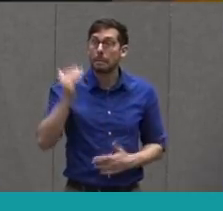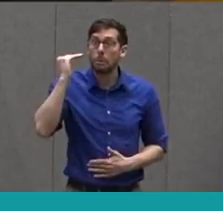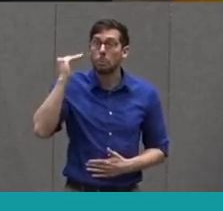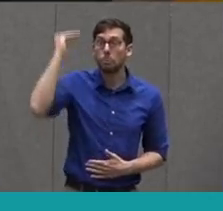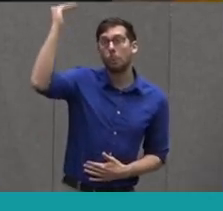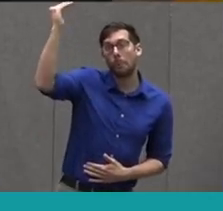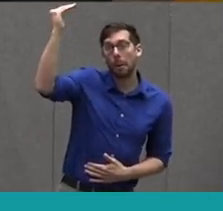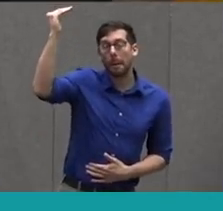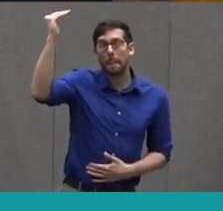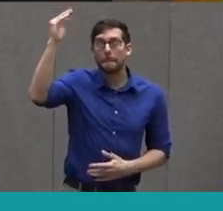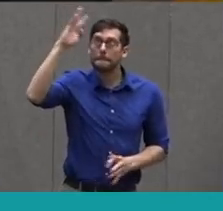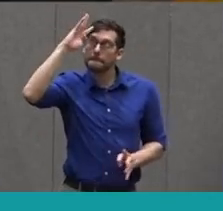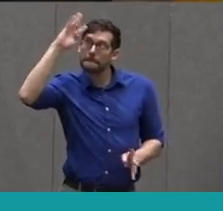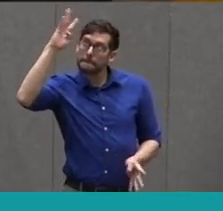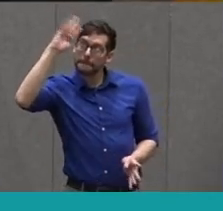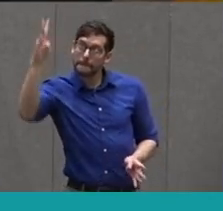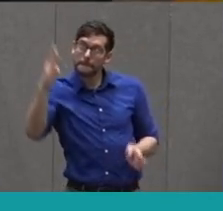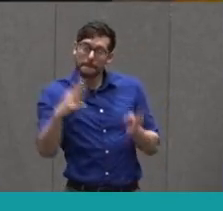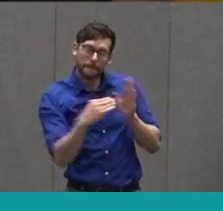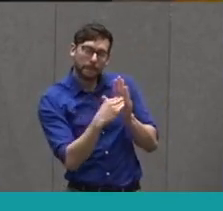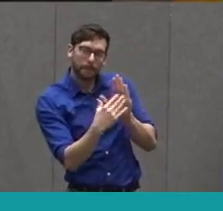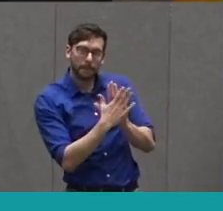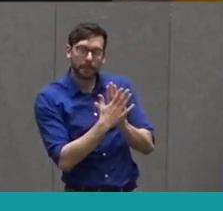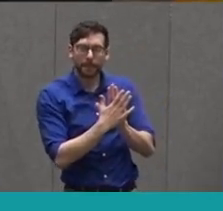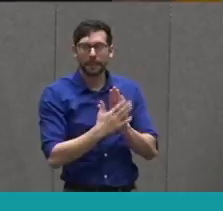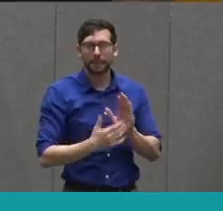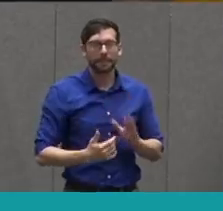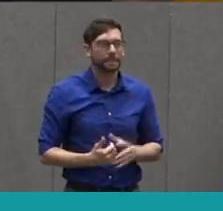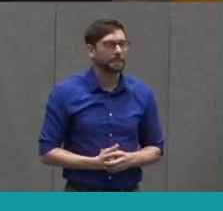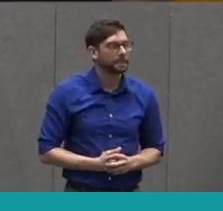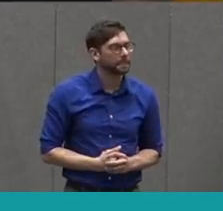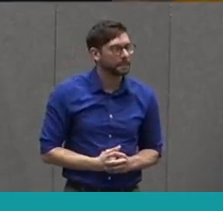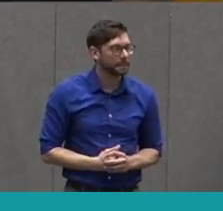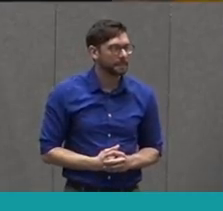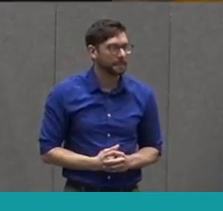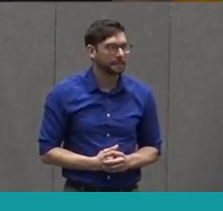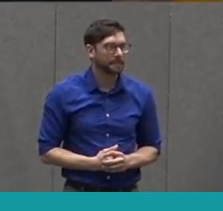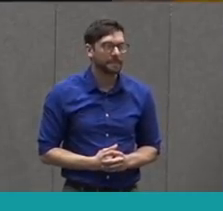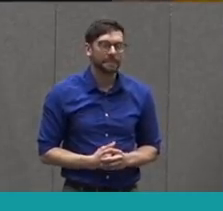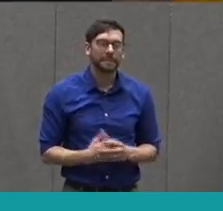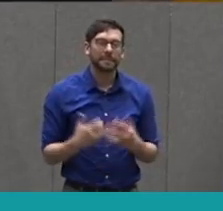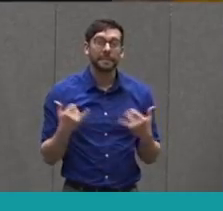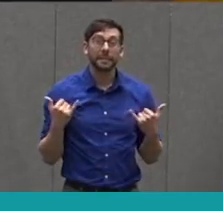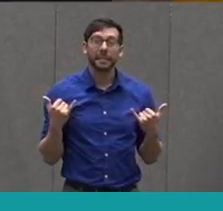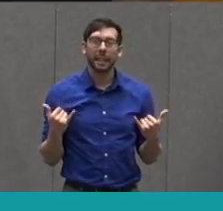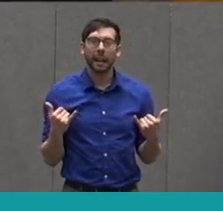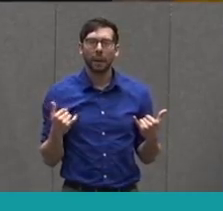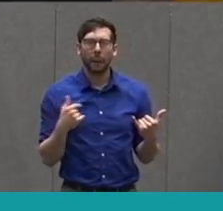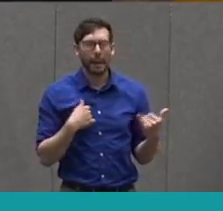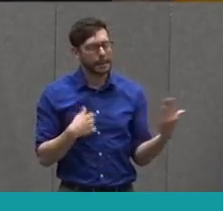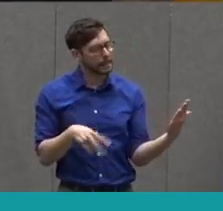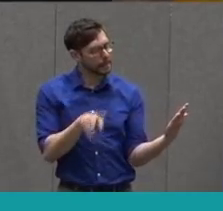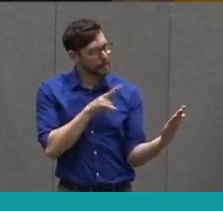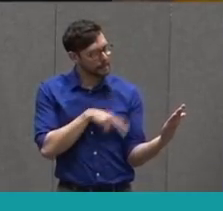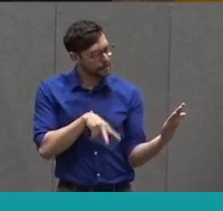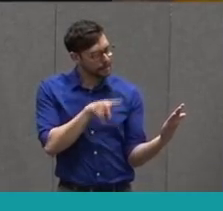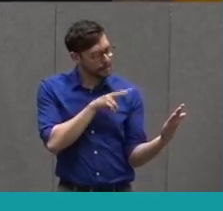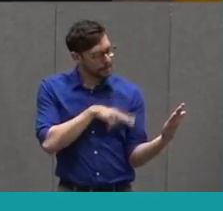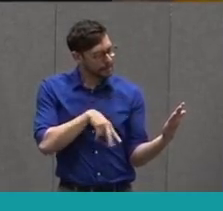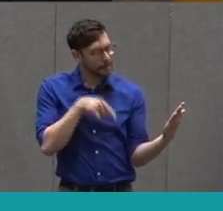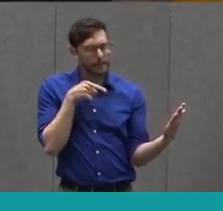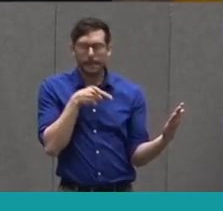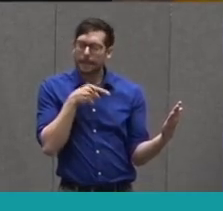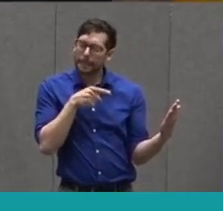your family would make for you on one of your pages. And so when I look at this, I have to think about what could I turn it